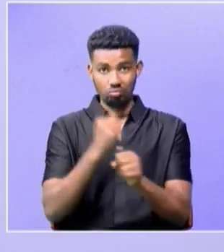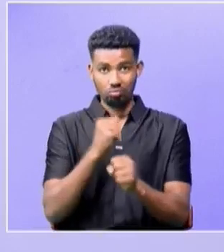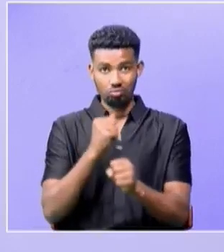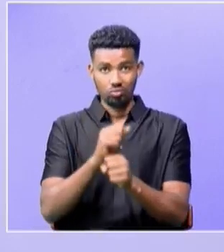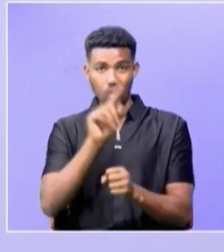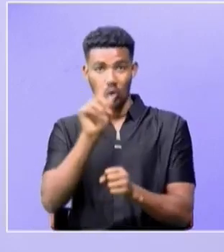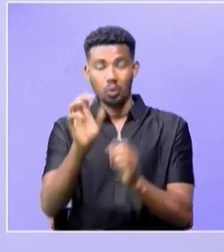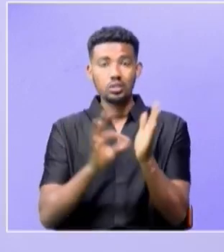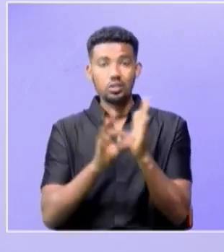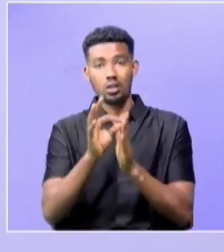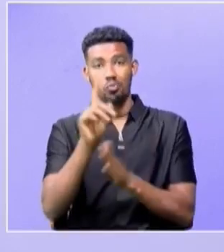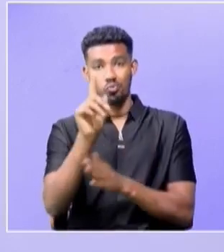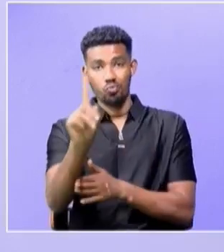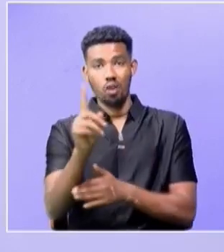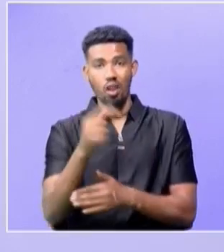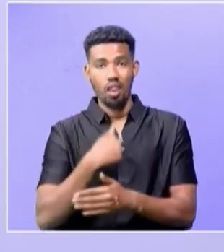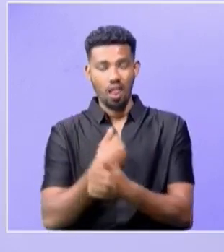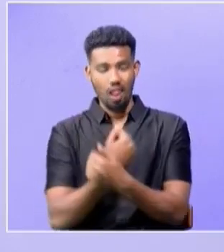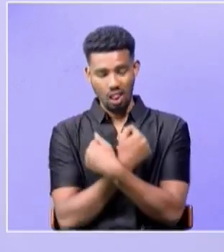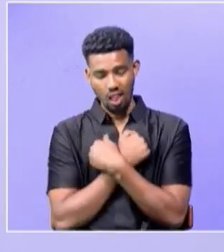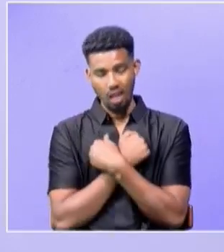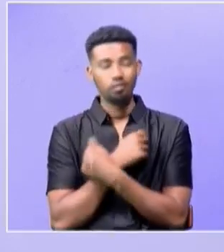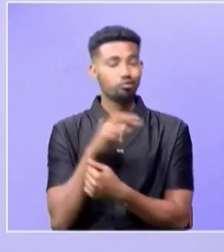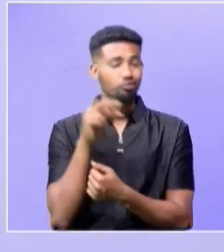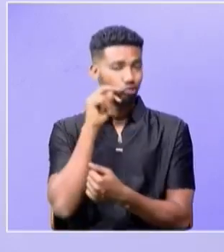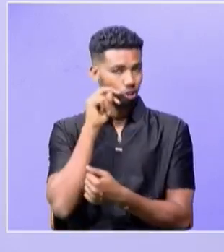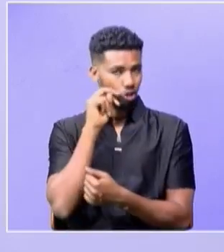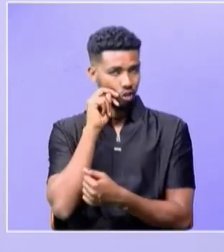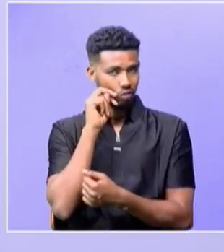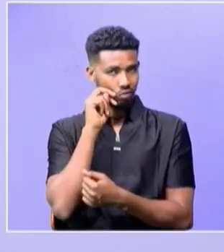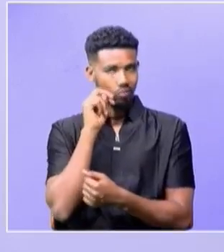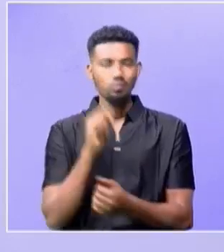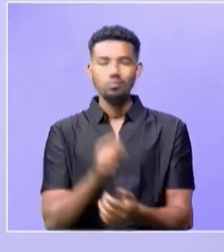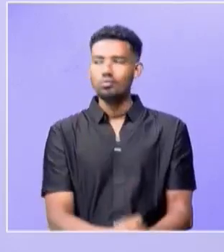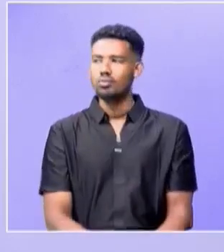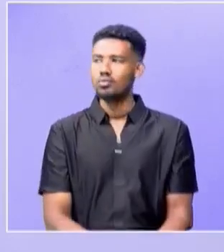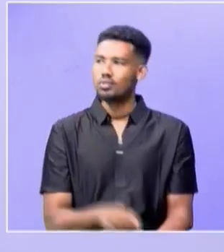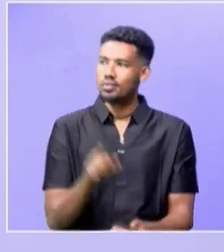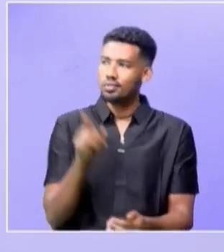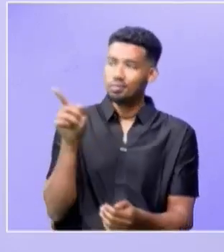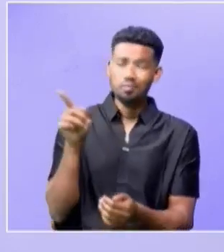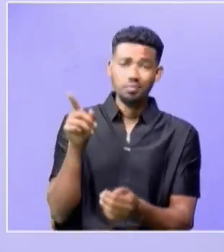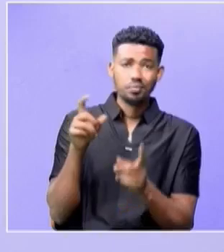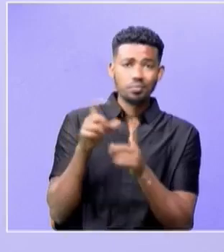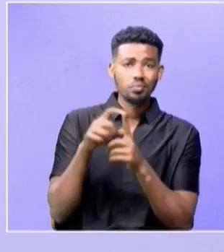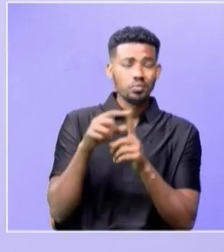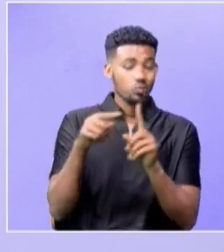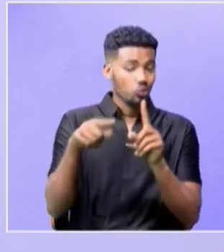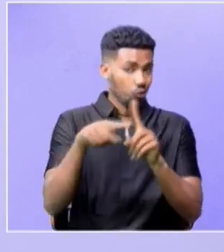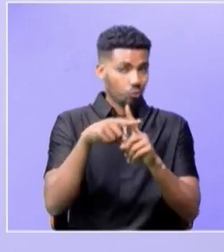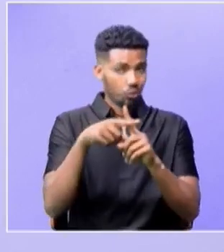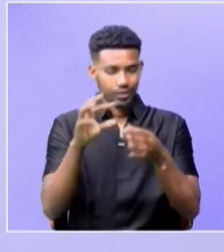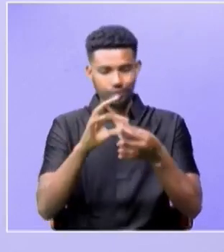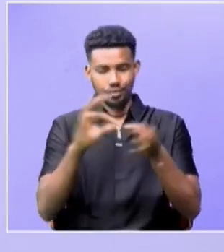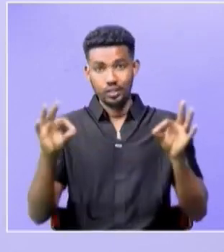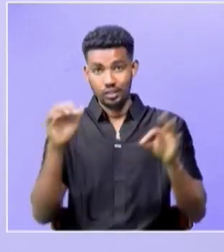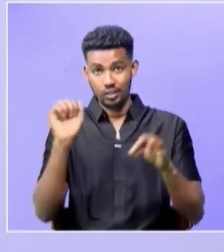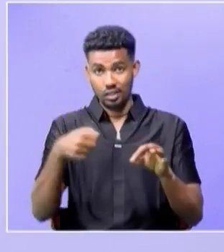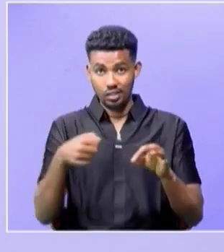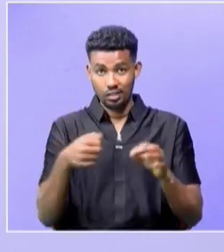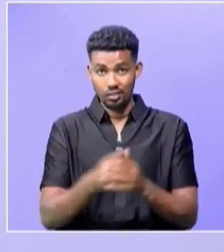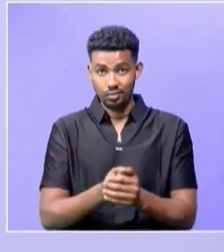1, I love chocolate. I love chocolate. This is a positive sentence,